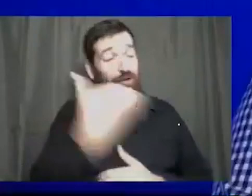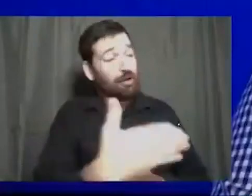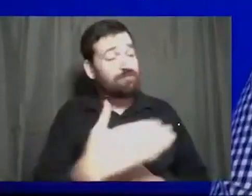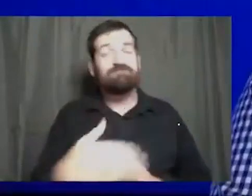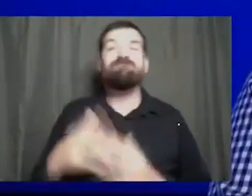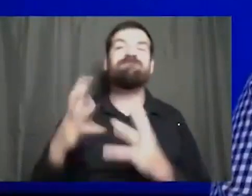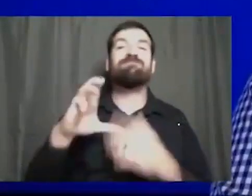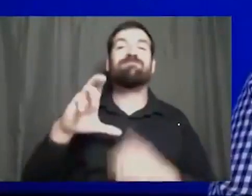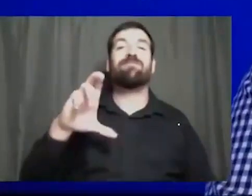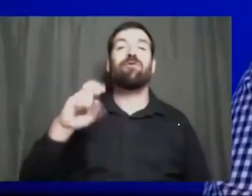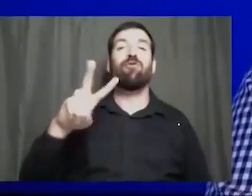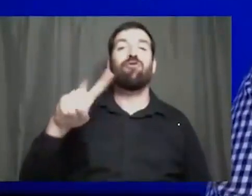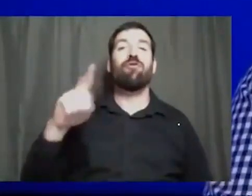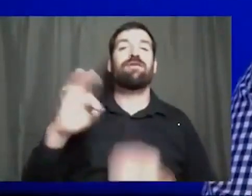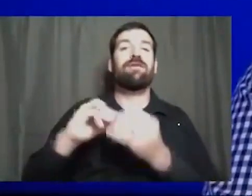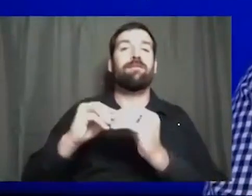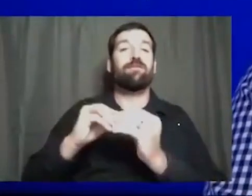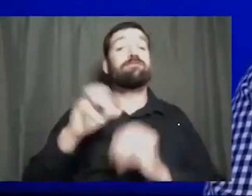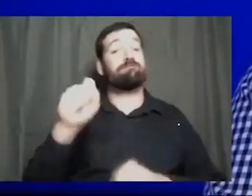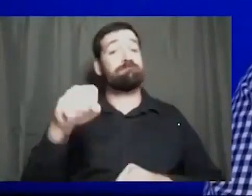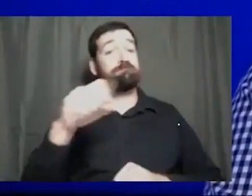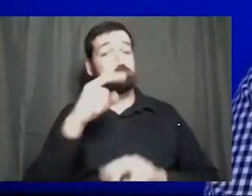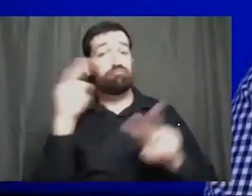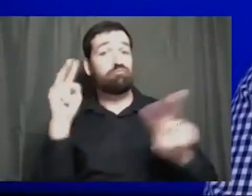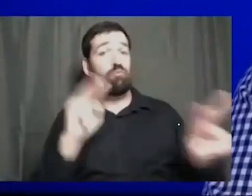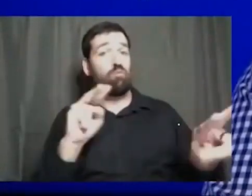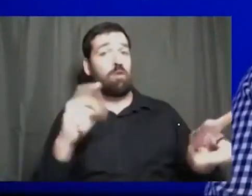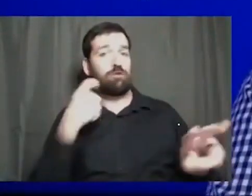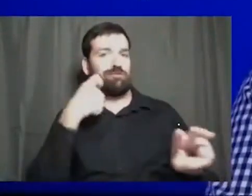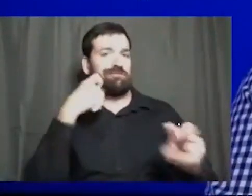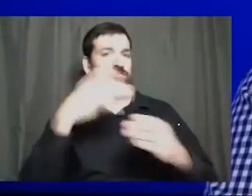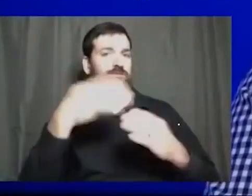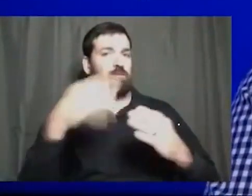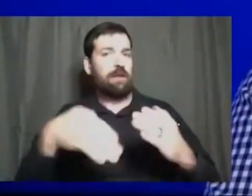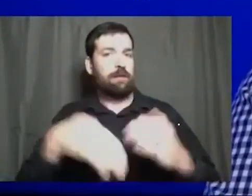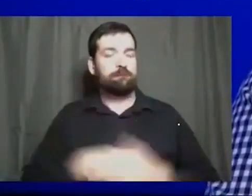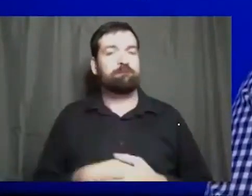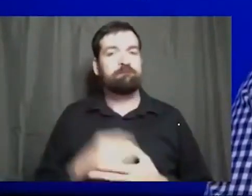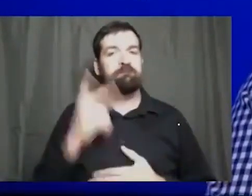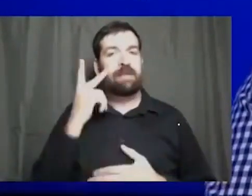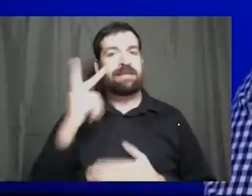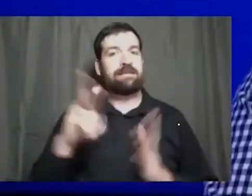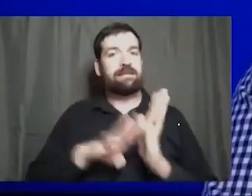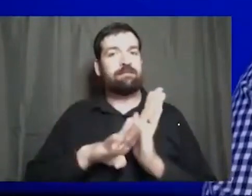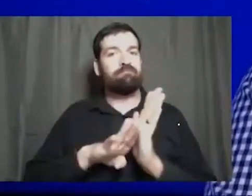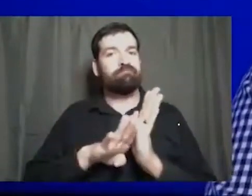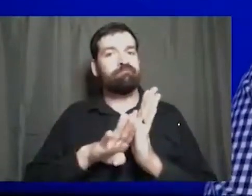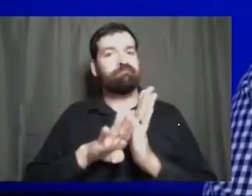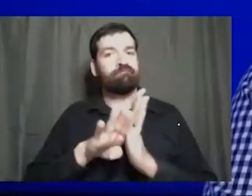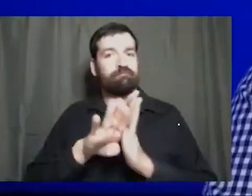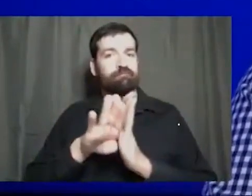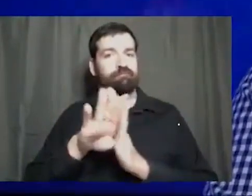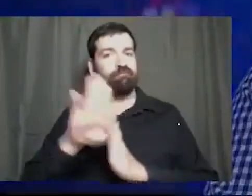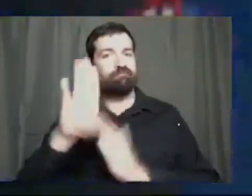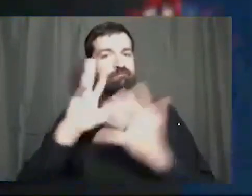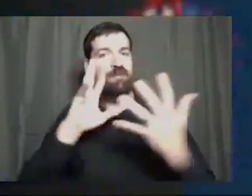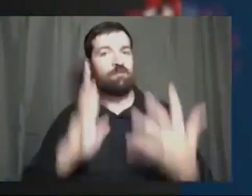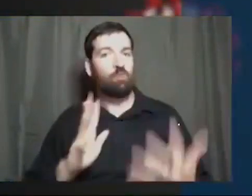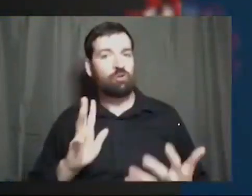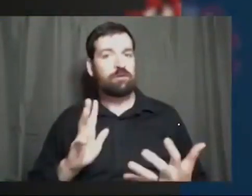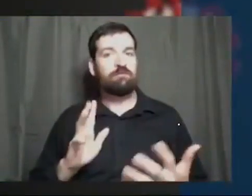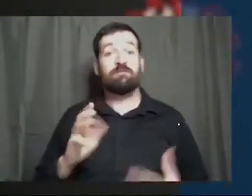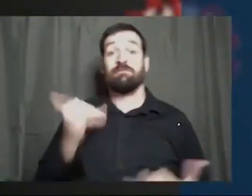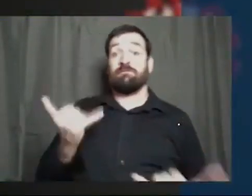got for us? Yeah, so we watched this over the weekend, and we've seen a steady increase, unfortunately. So we have 54